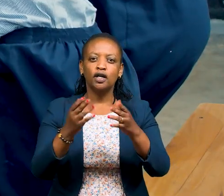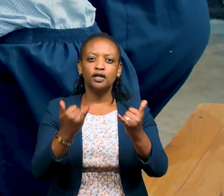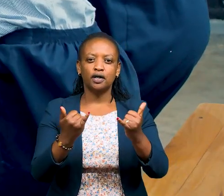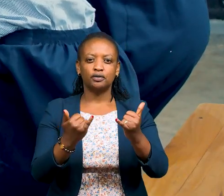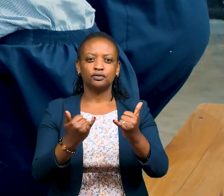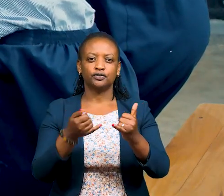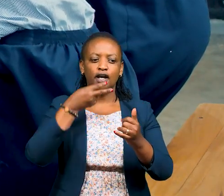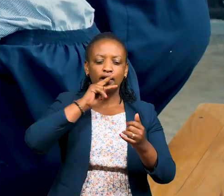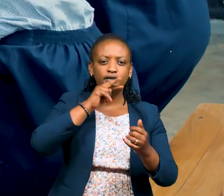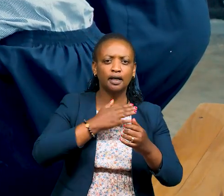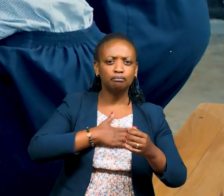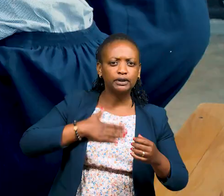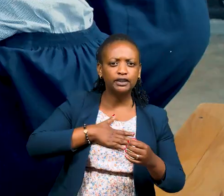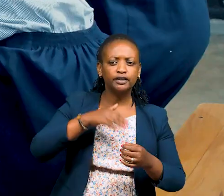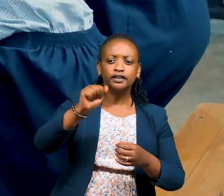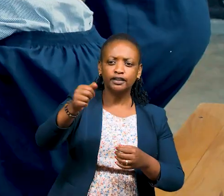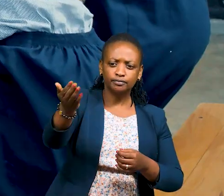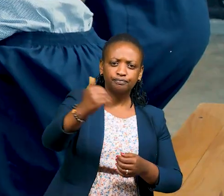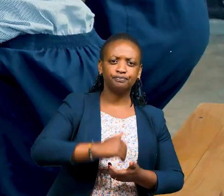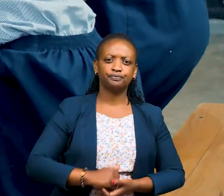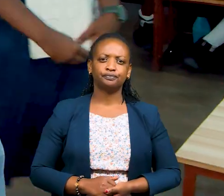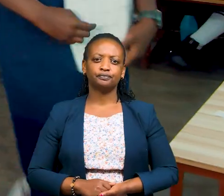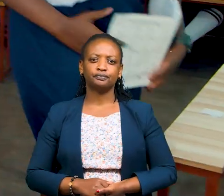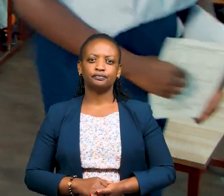Okay, let us please answer, please. Yes, come.